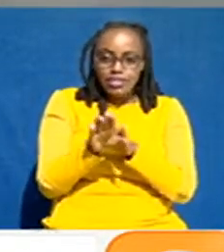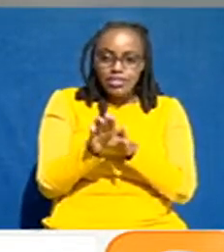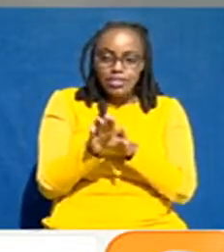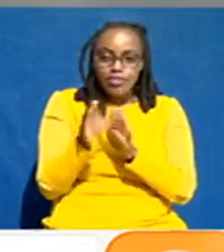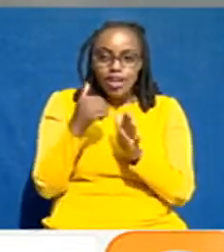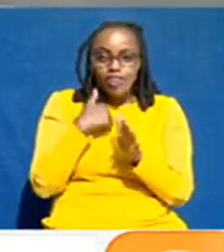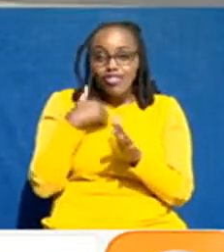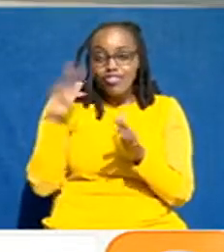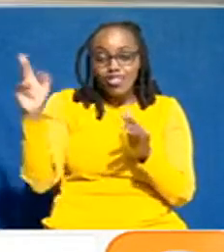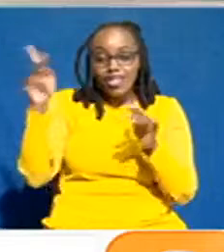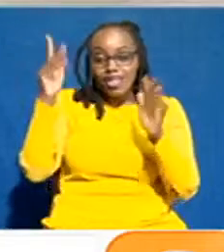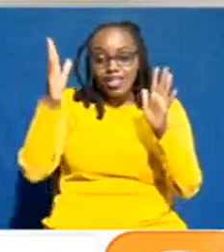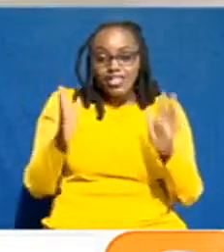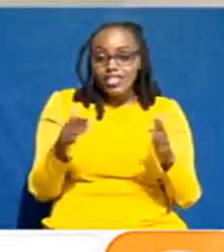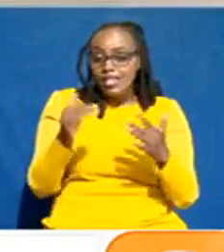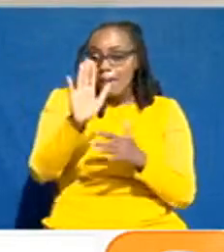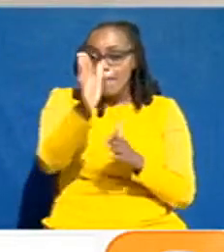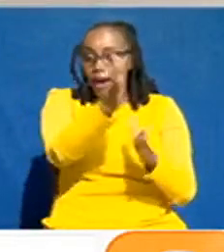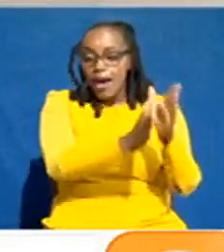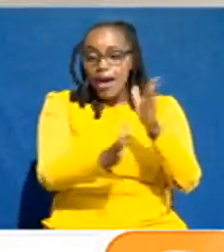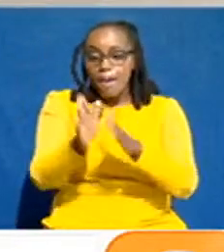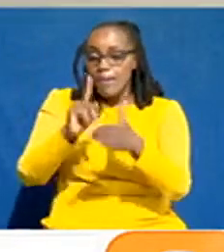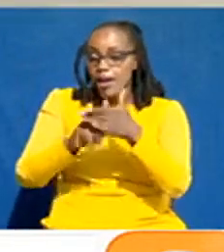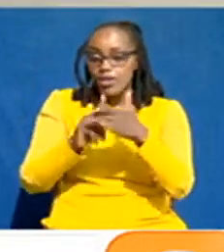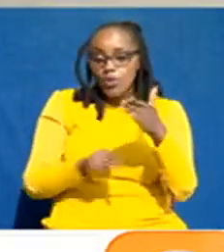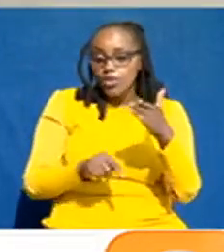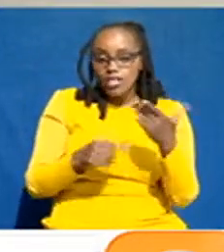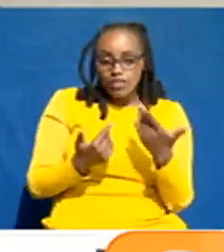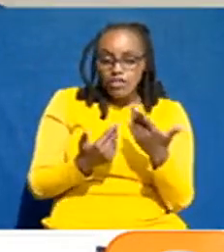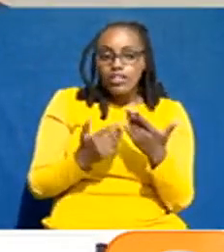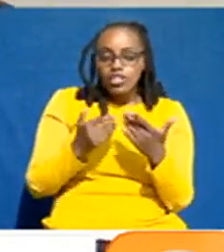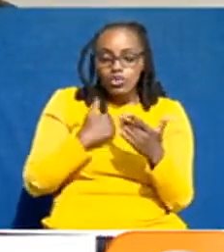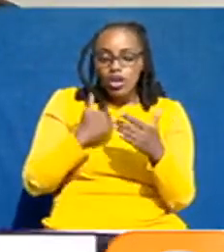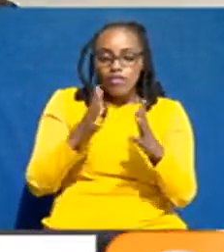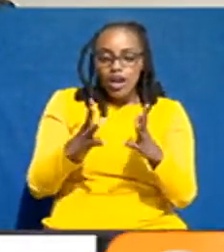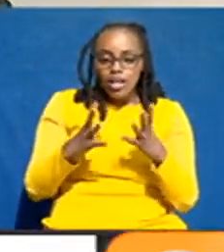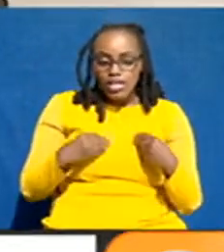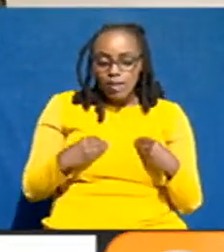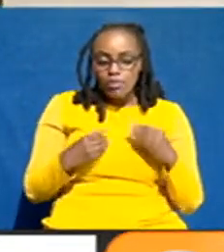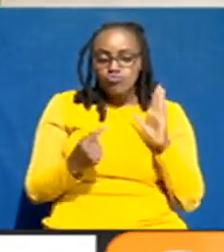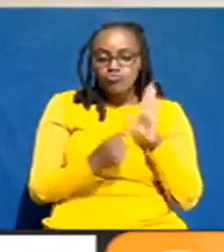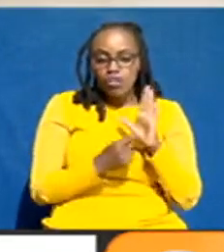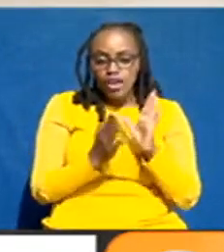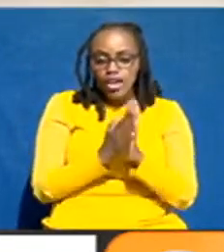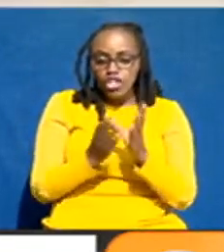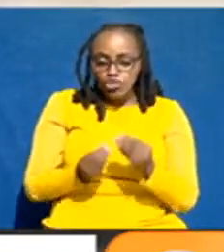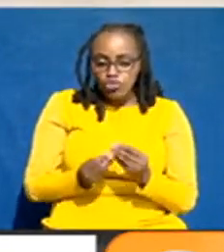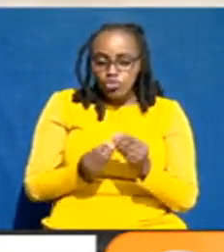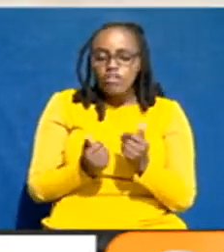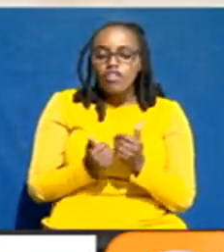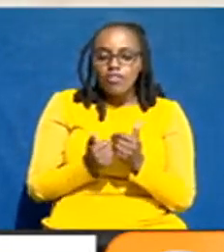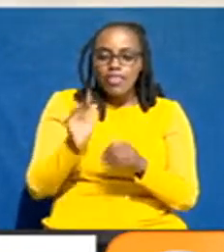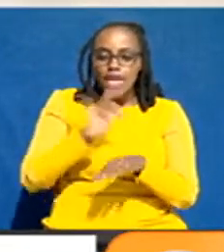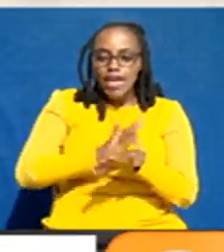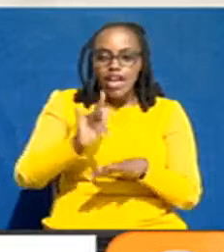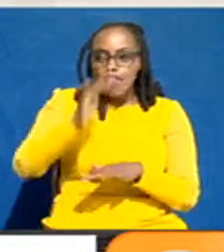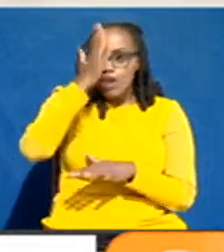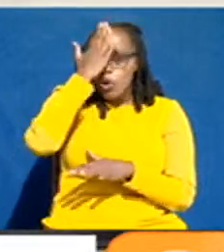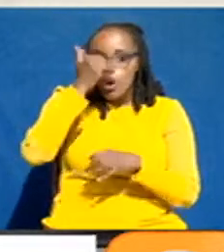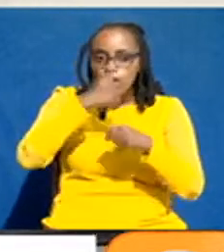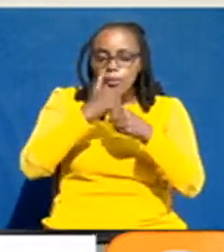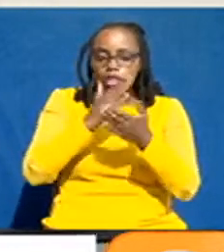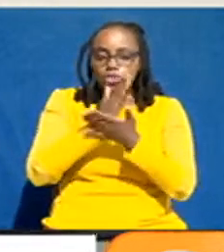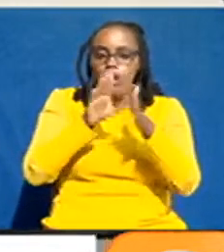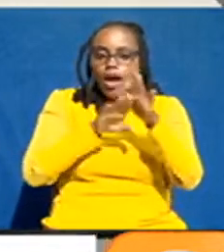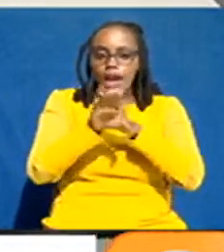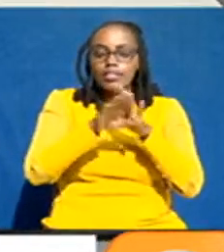know, for Kenyans. What are your plans to sort of adapt to these and mitigate the effects of that to ensure access